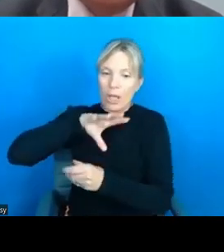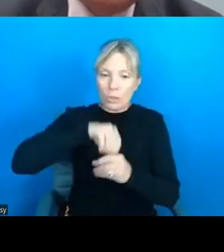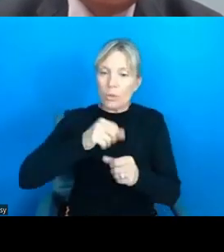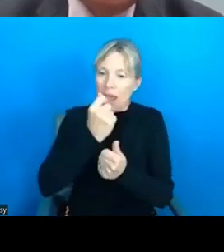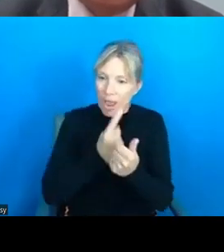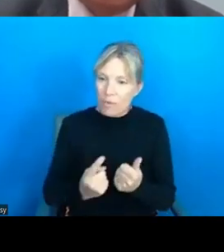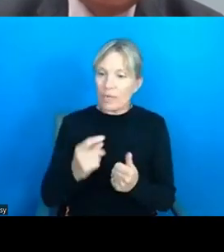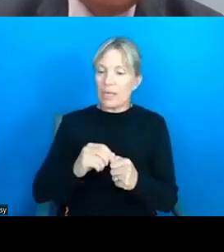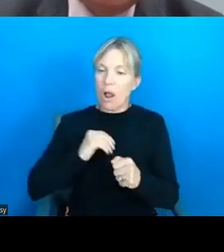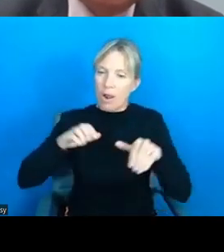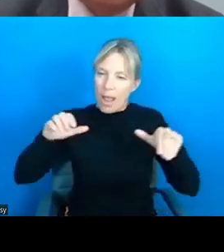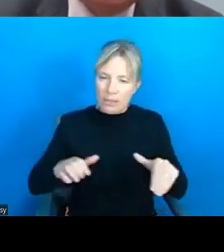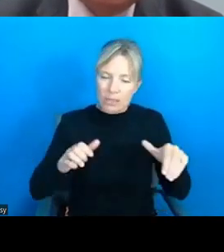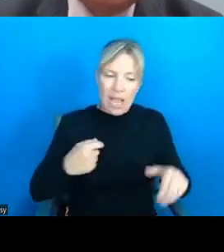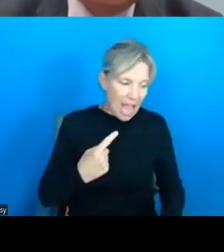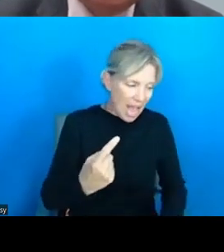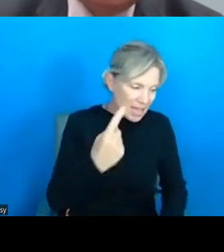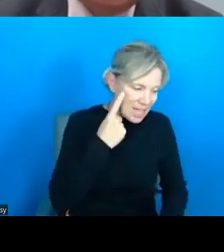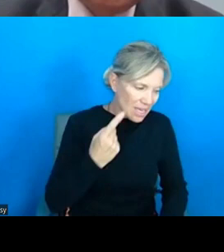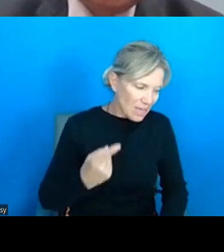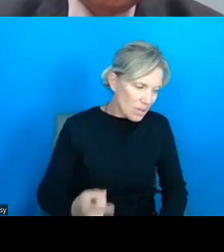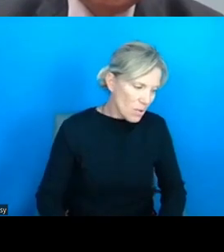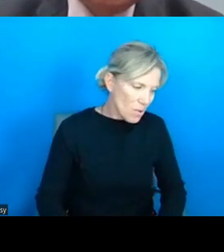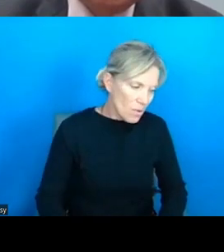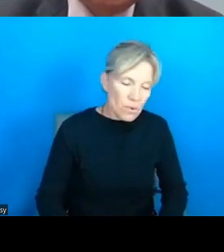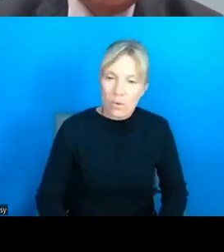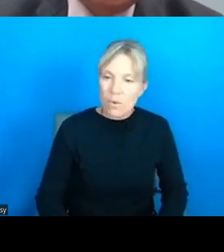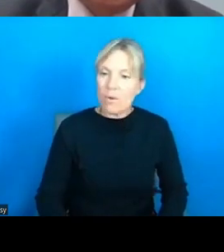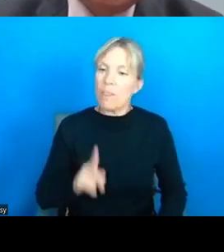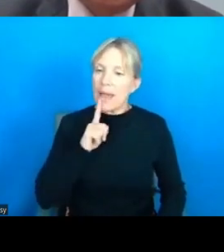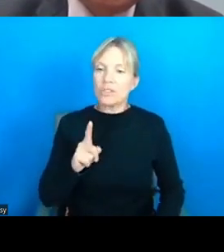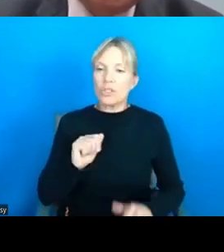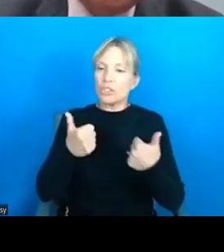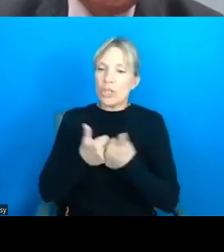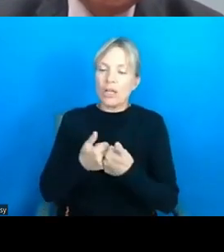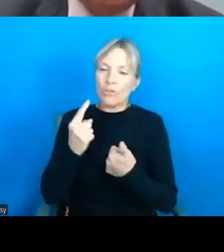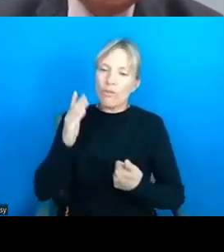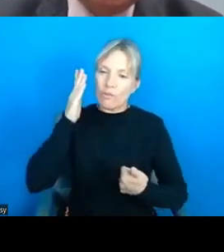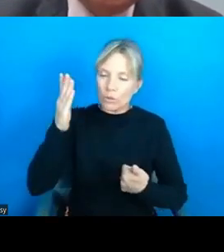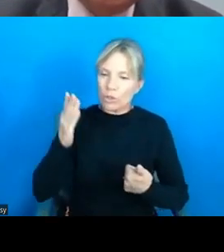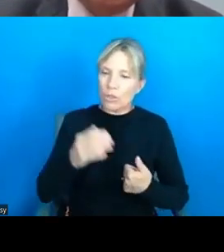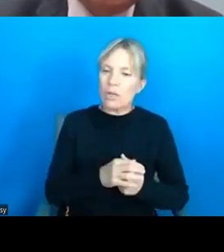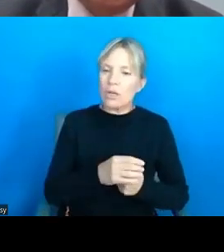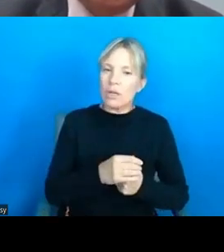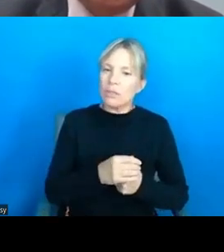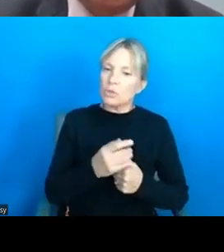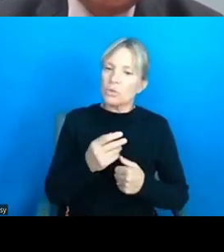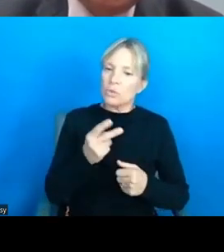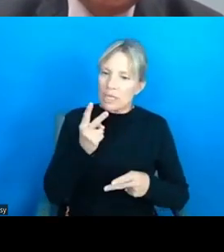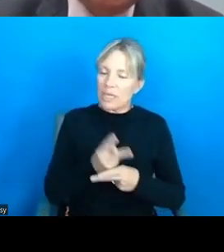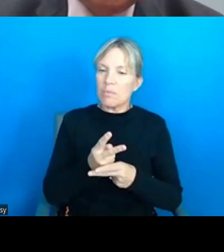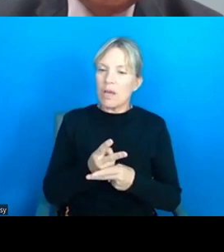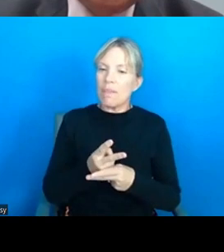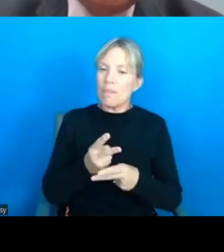action. And I think that's probably the challenge for the future, is to keep these groups from